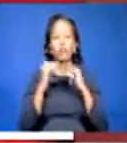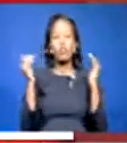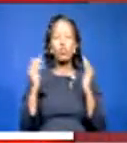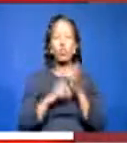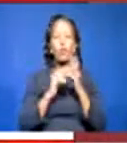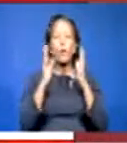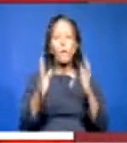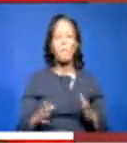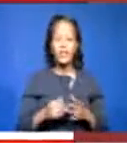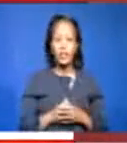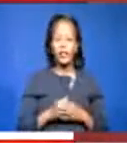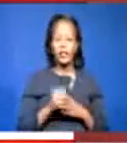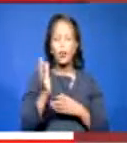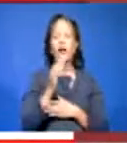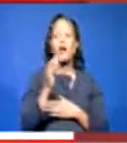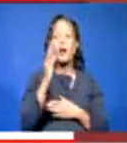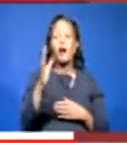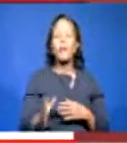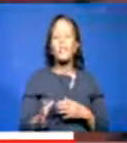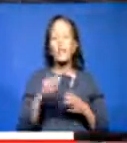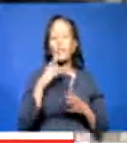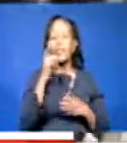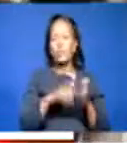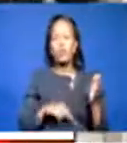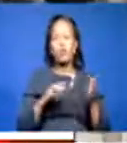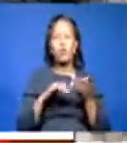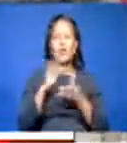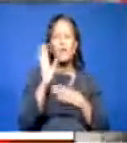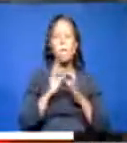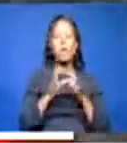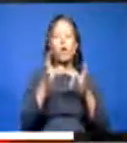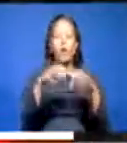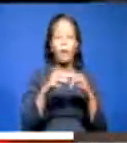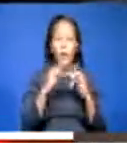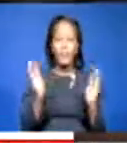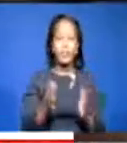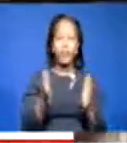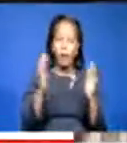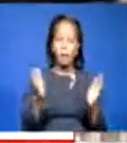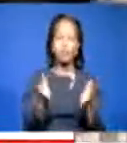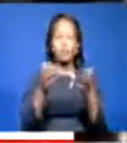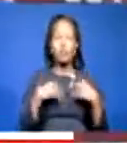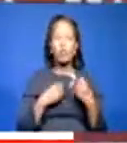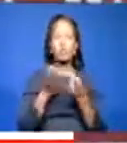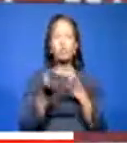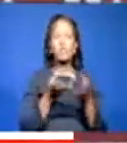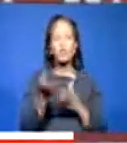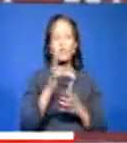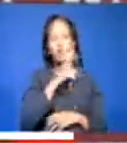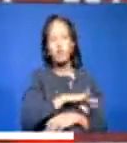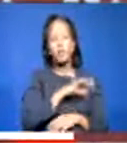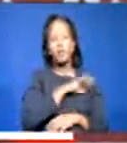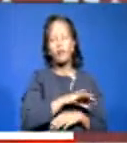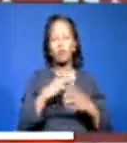Ambassador Zhou indicated that more Chinese companies are being mobilized to set up businesses in Kenya for the benefit of the people. And the